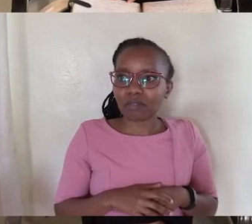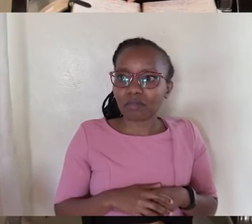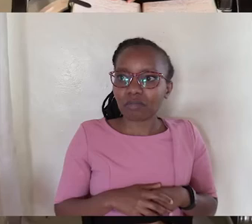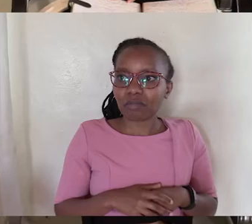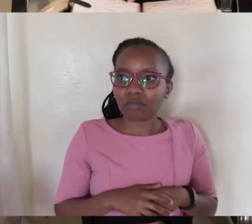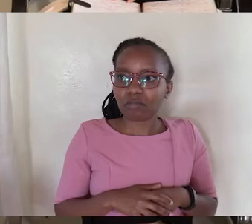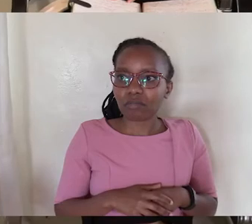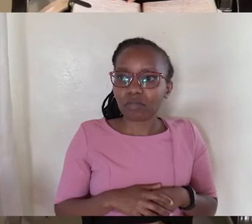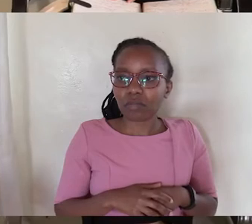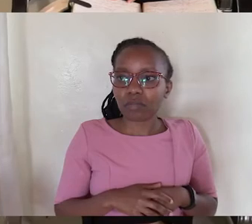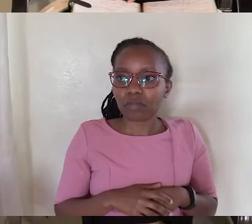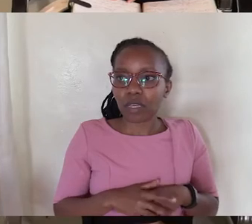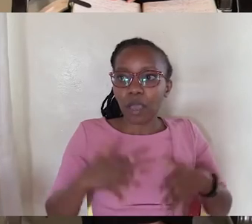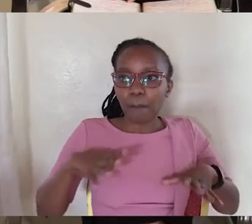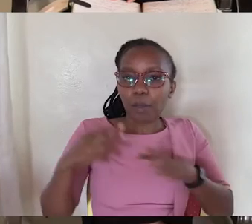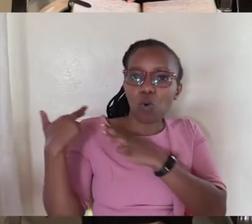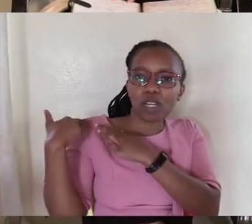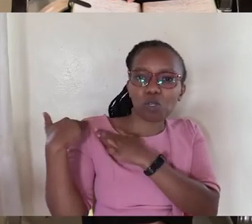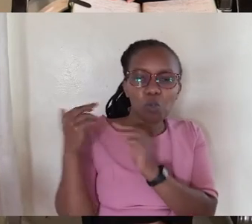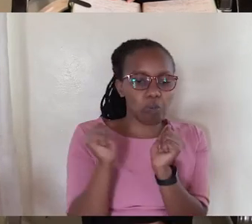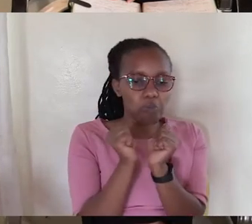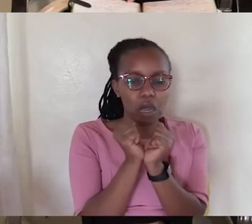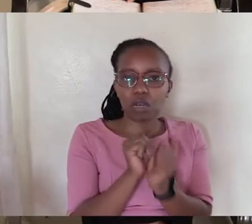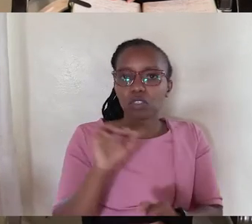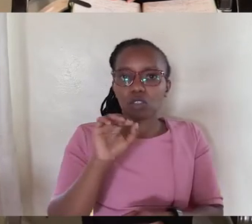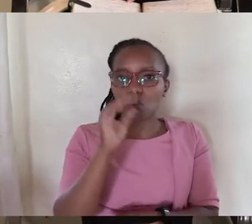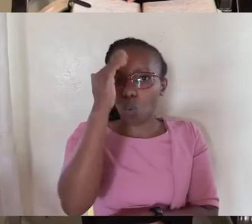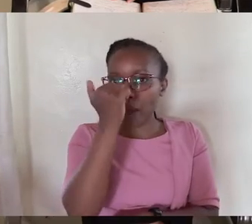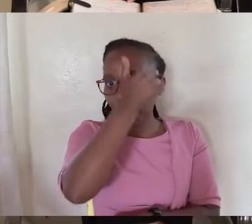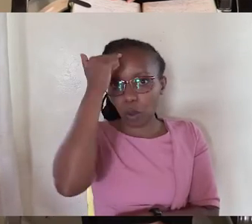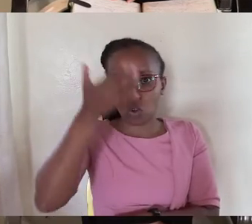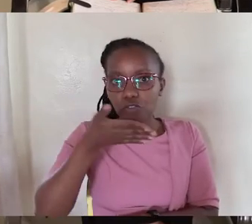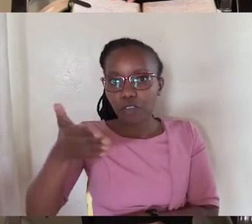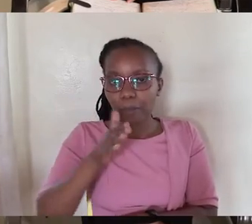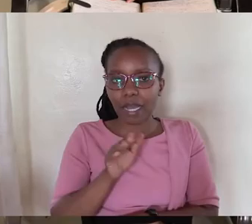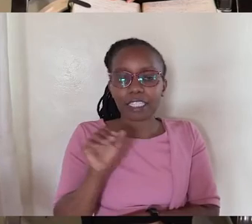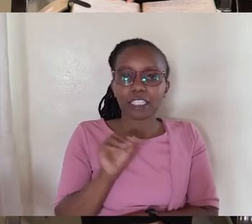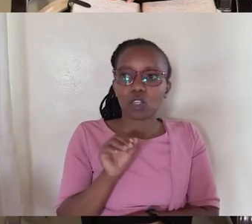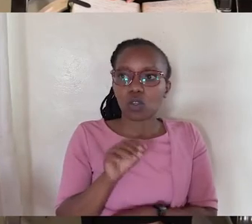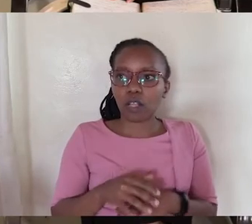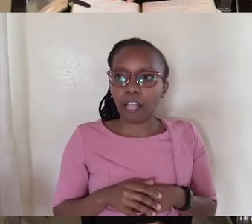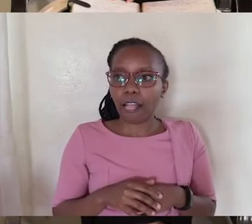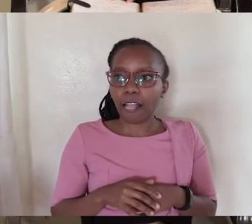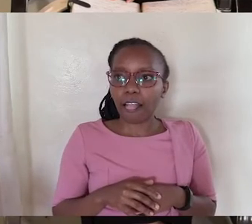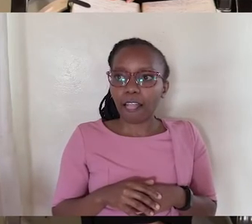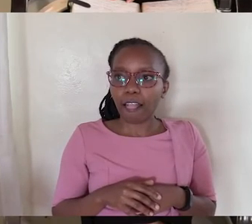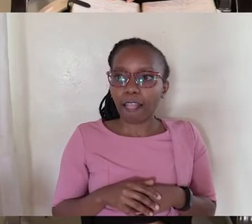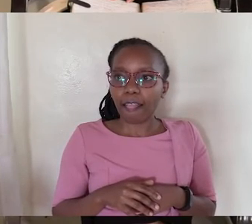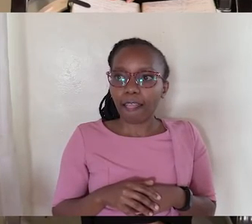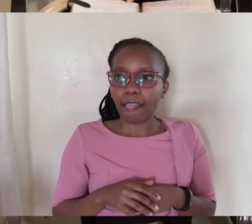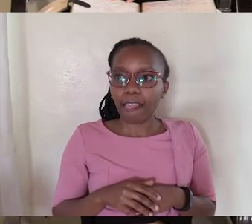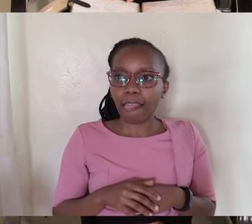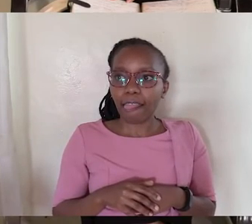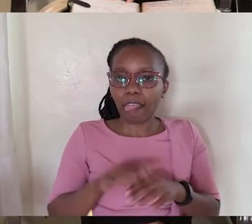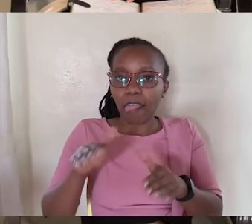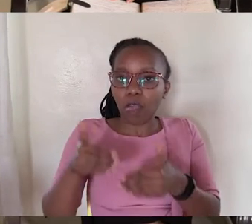seen impunity take root simply because there has been no response, because all we do is